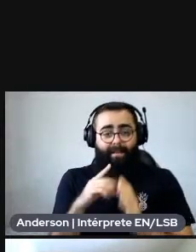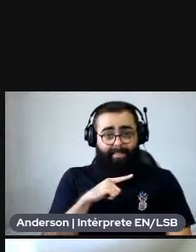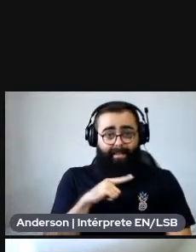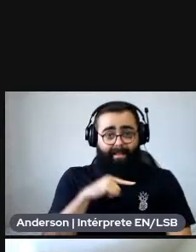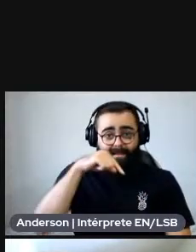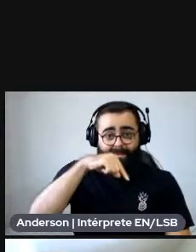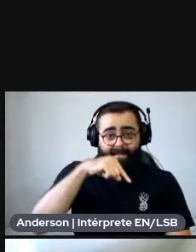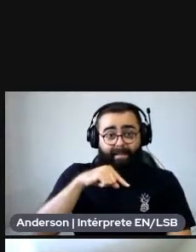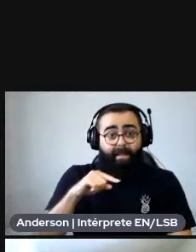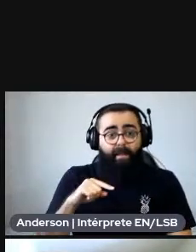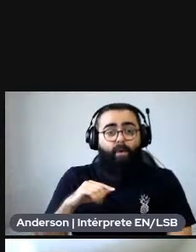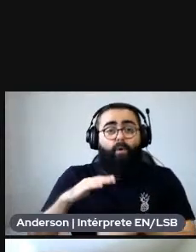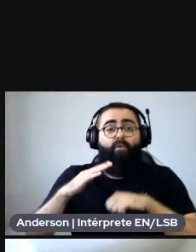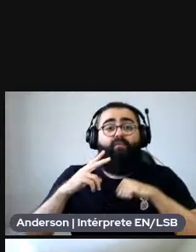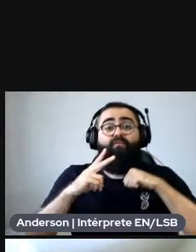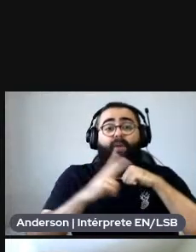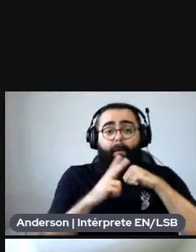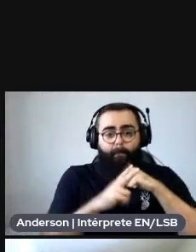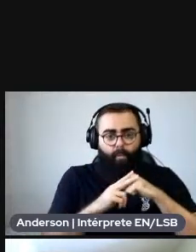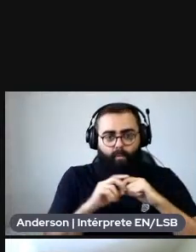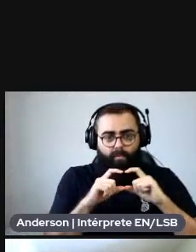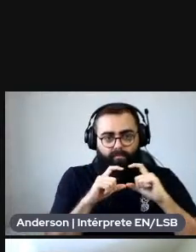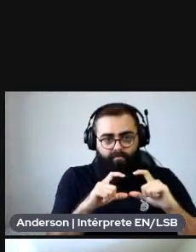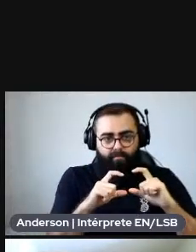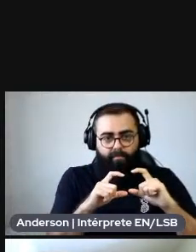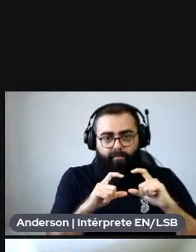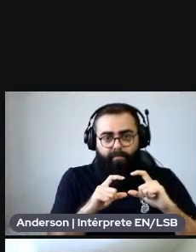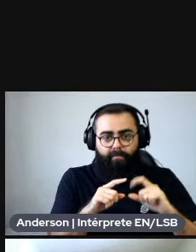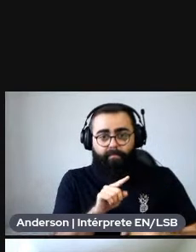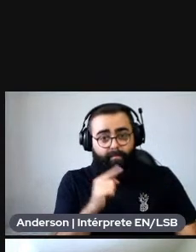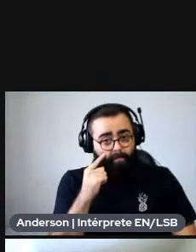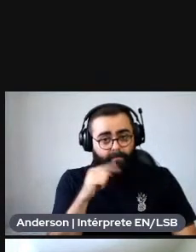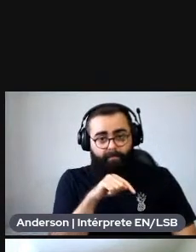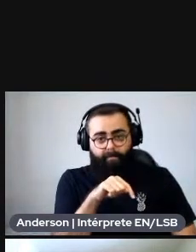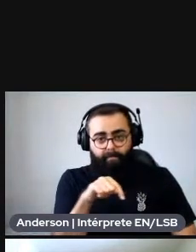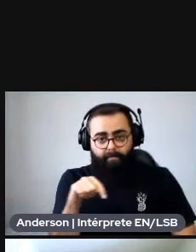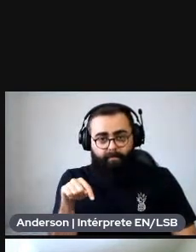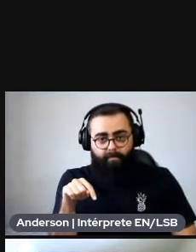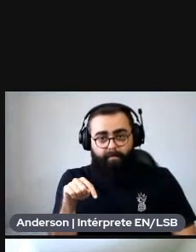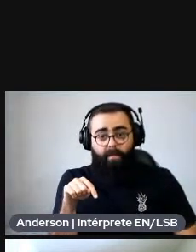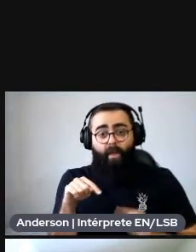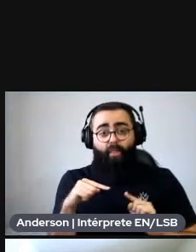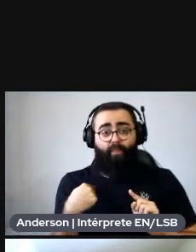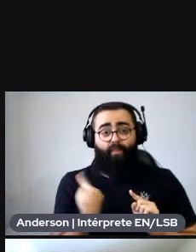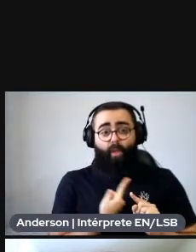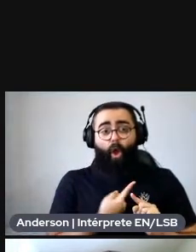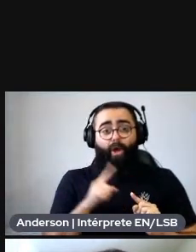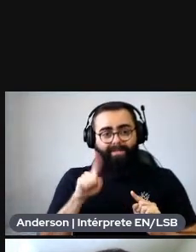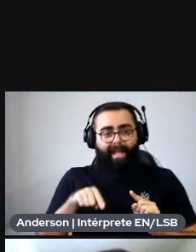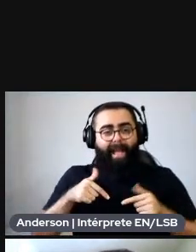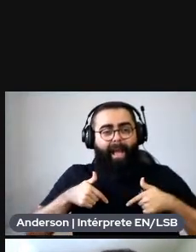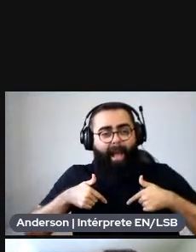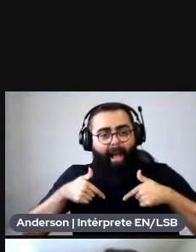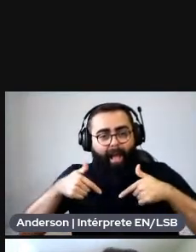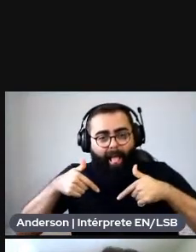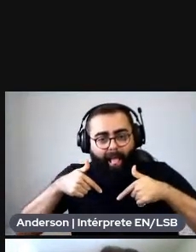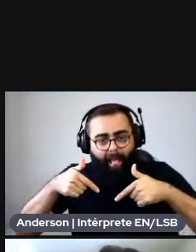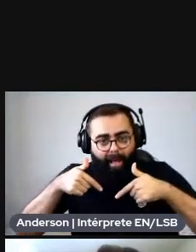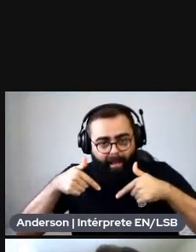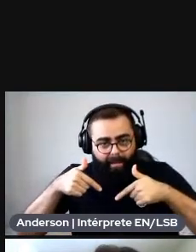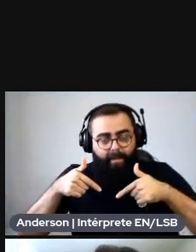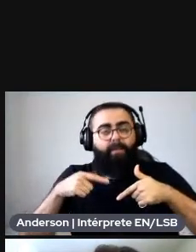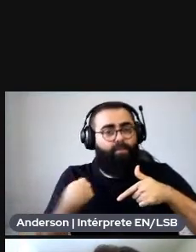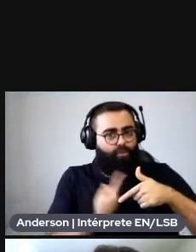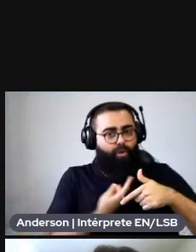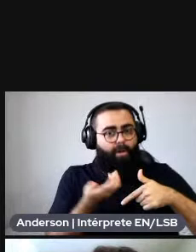which consists of return, we as actors, and a